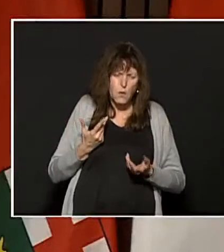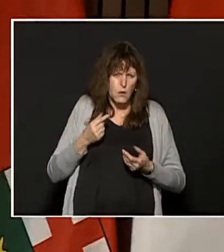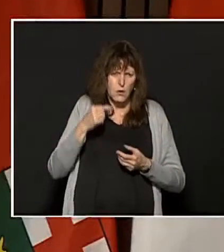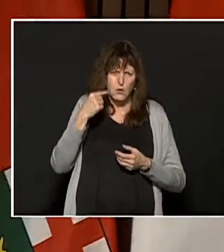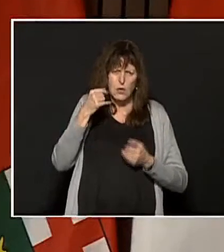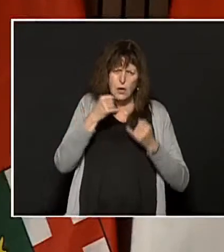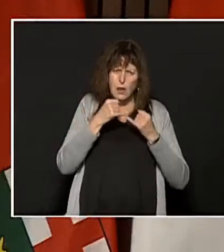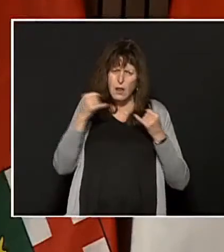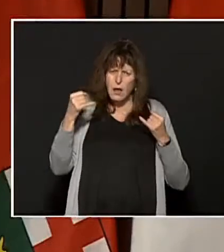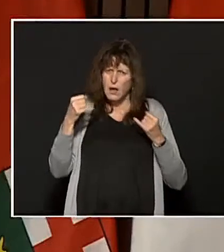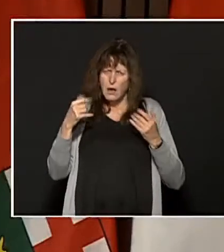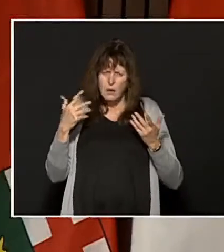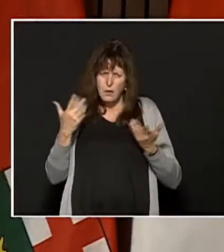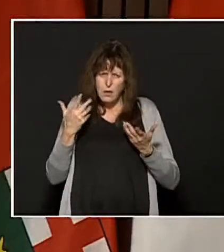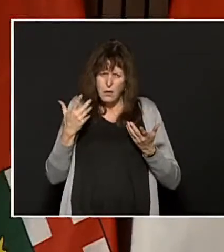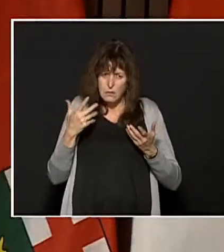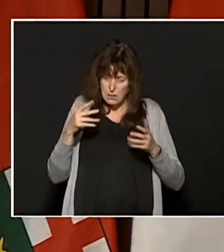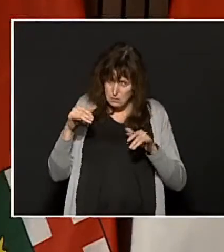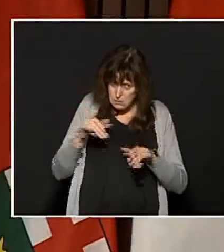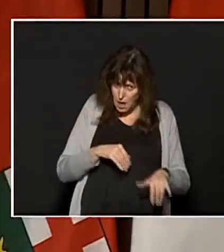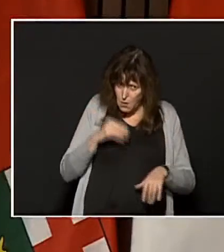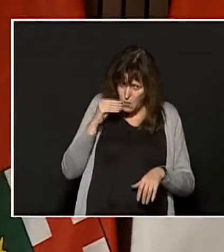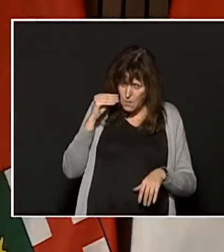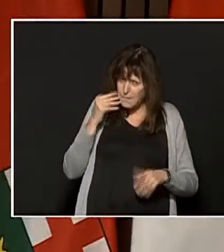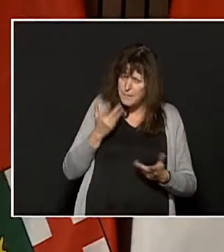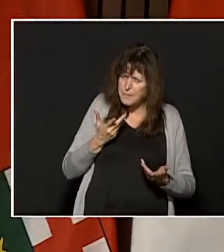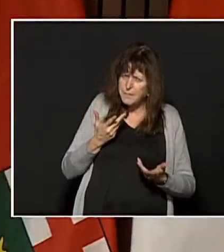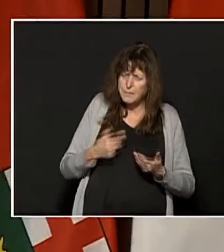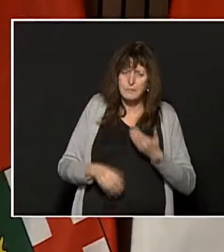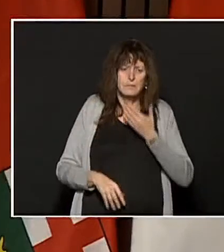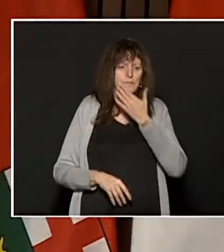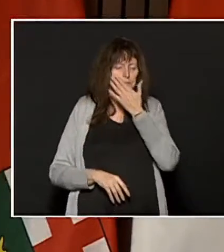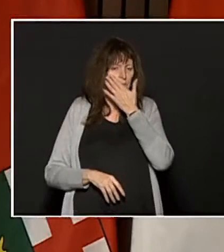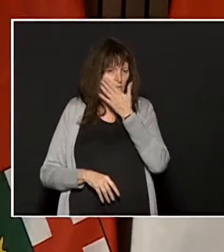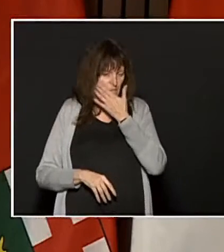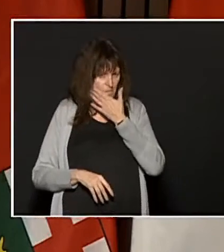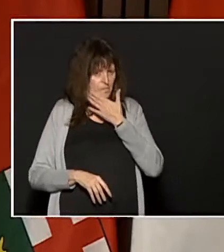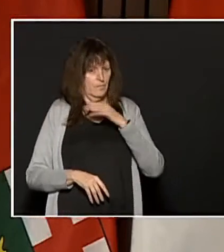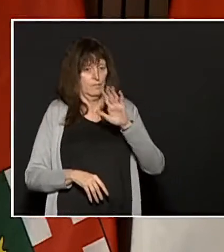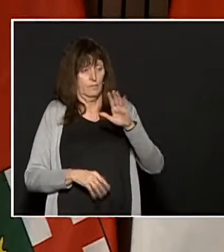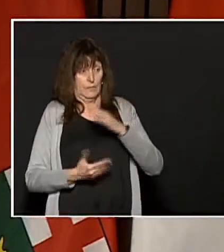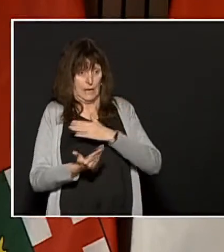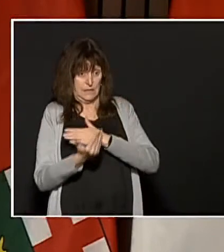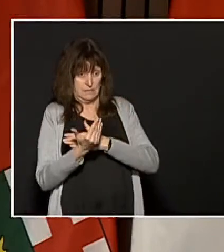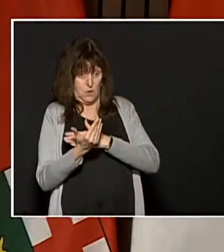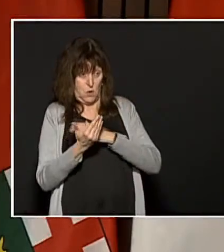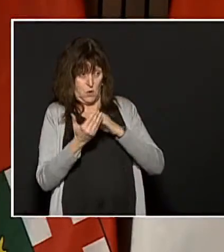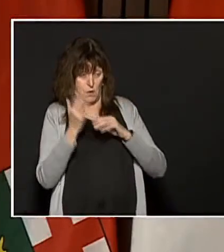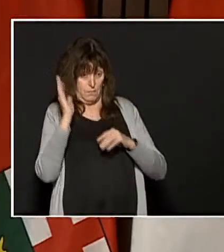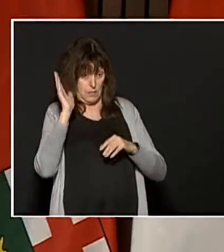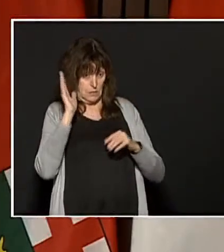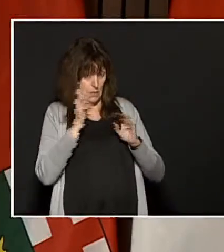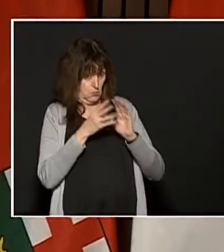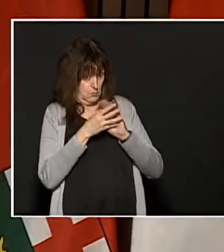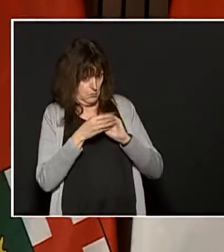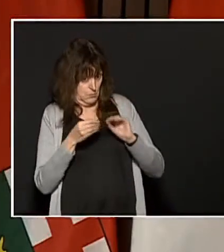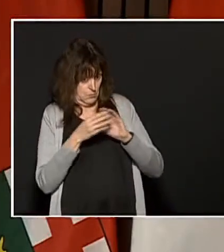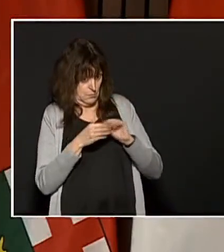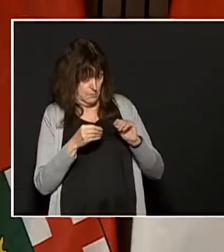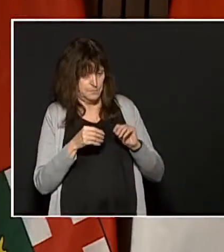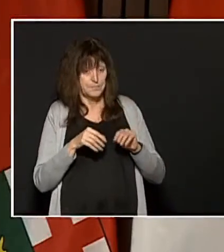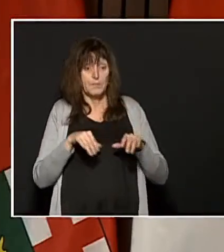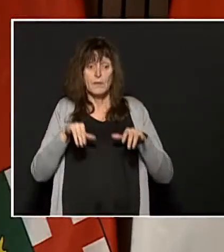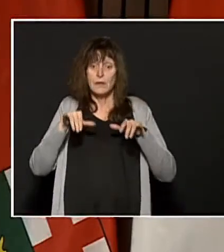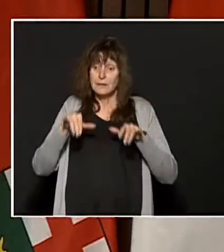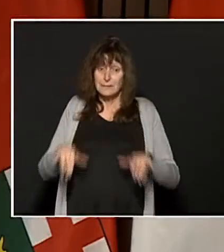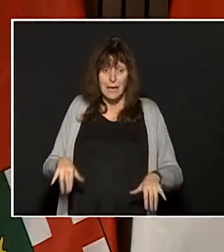Right. So we presented modeling at the last briefing that showed what a longer stay-at-home order would look like. I would assume, I